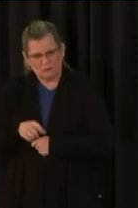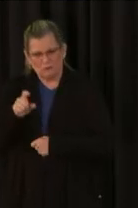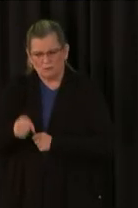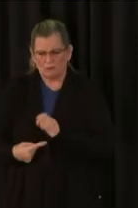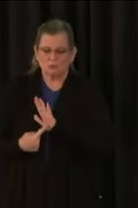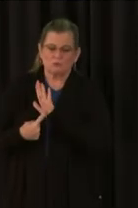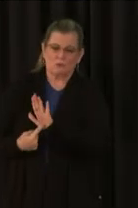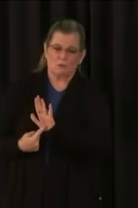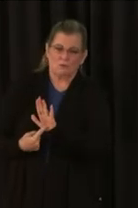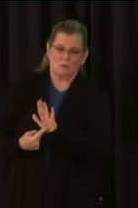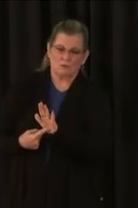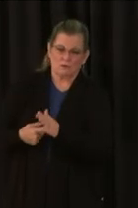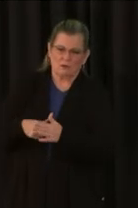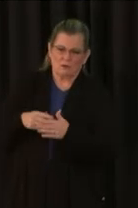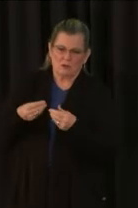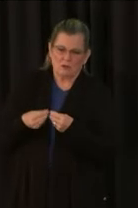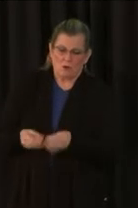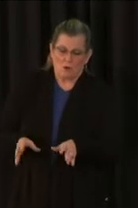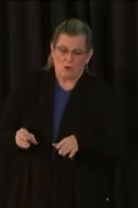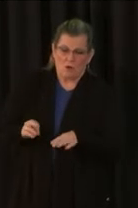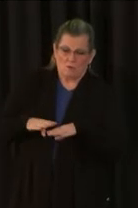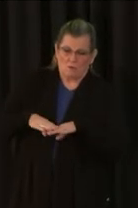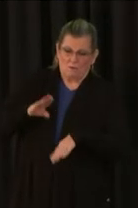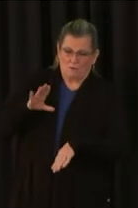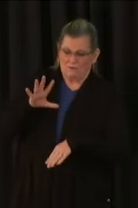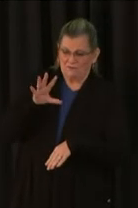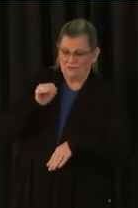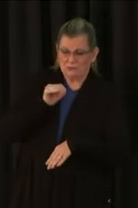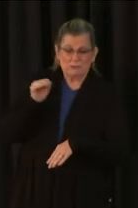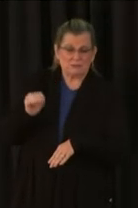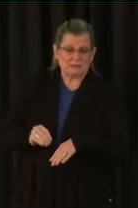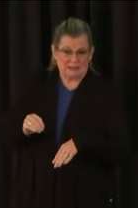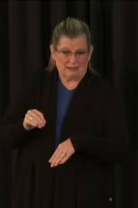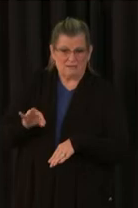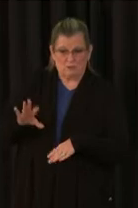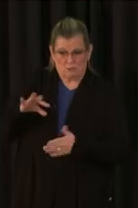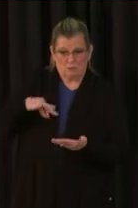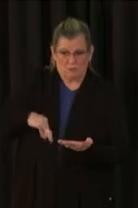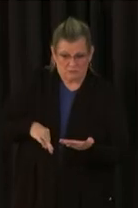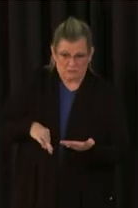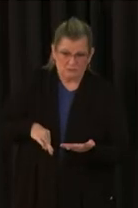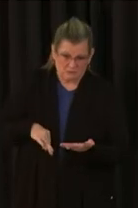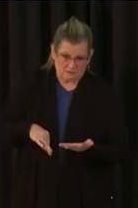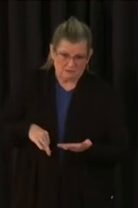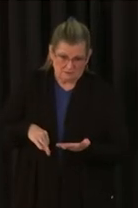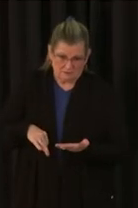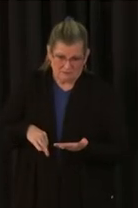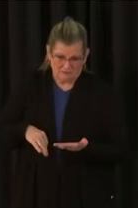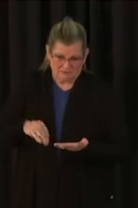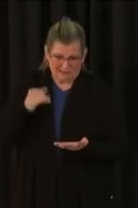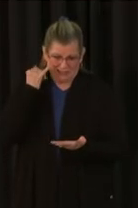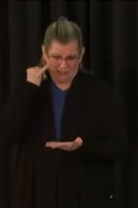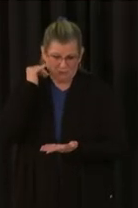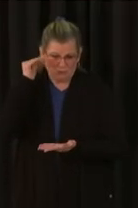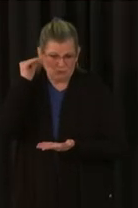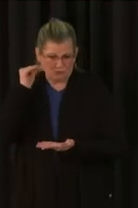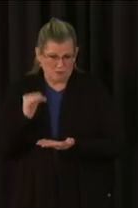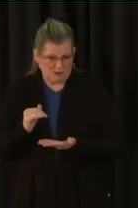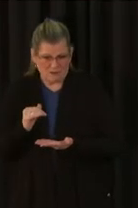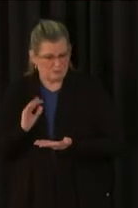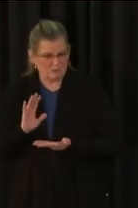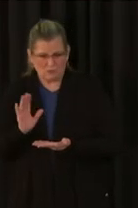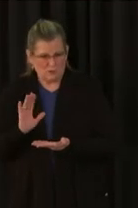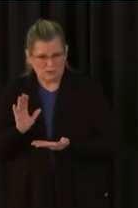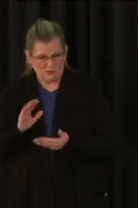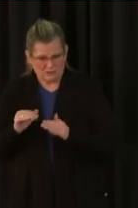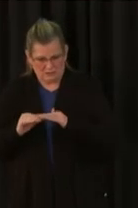of $20,000 in annual operating expenses in 2020. And what we're talking about is like your rent, utilities, storage maybe,